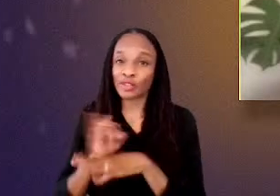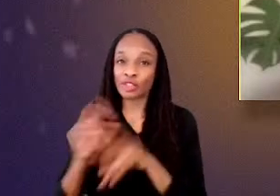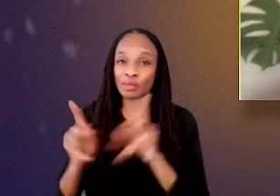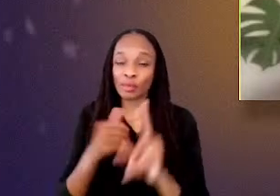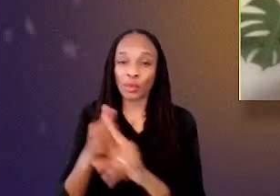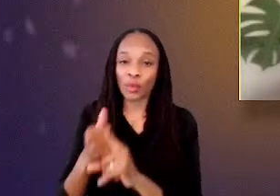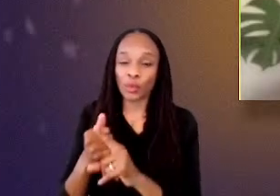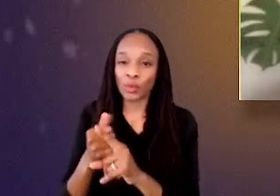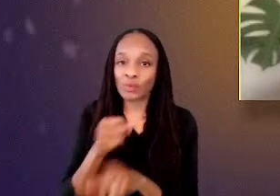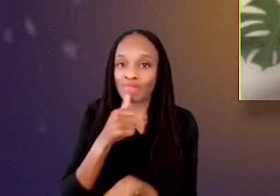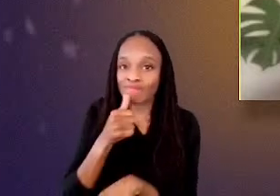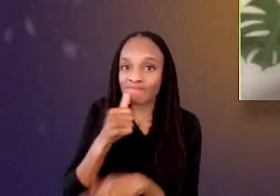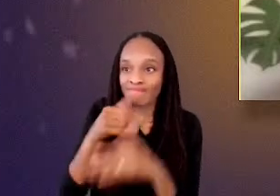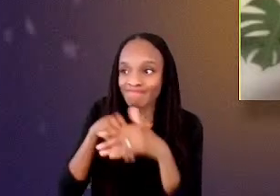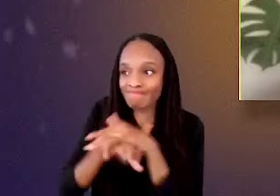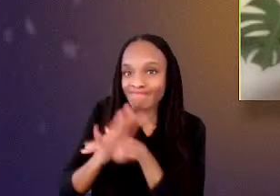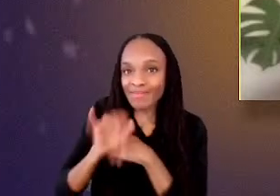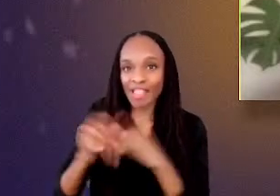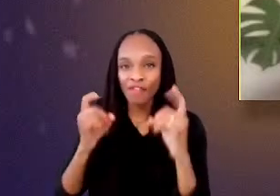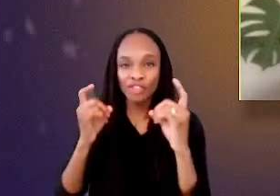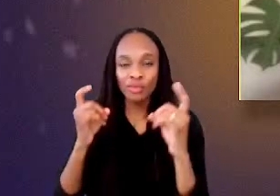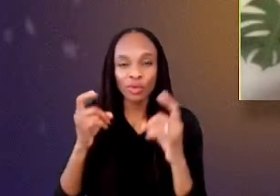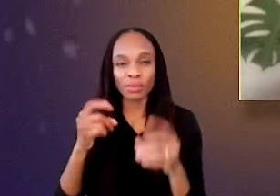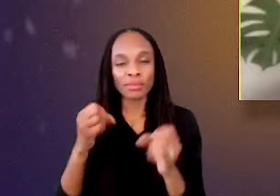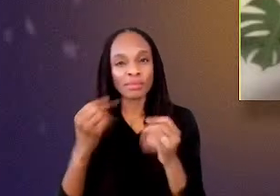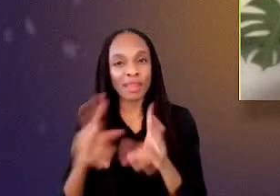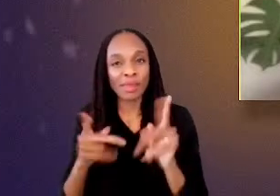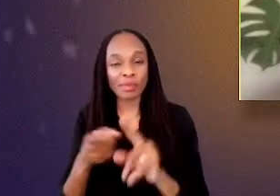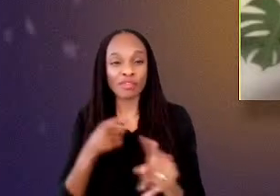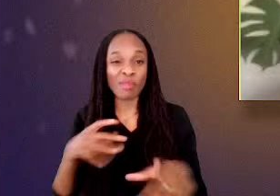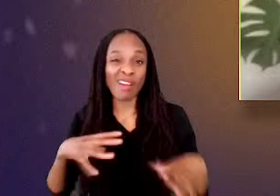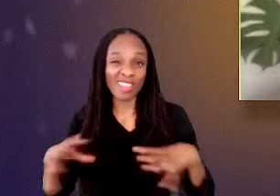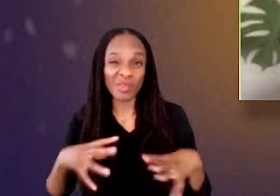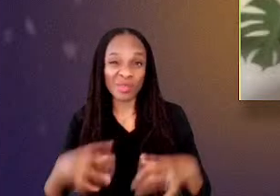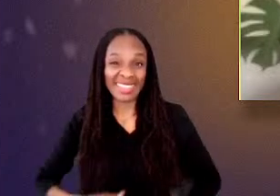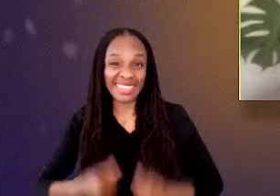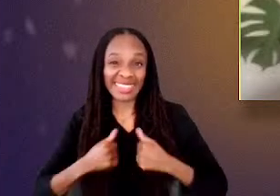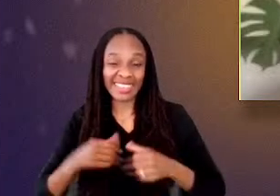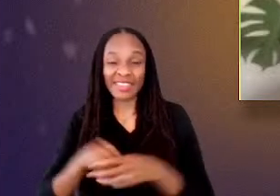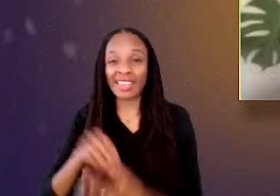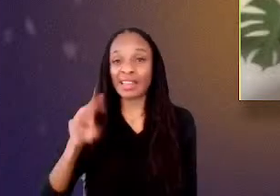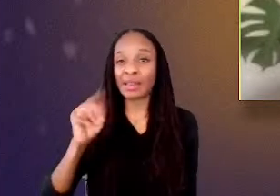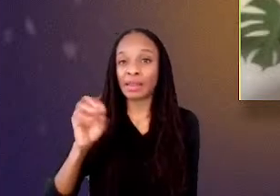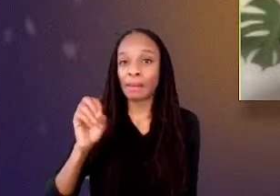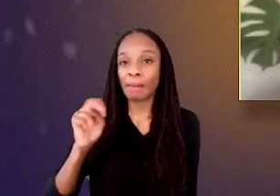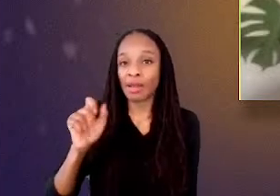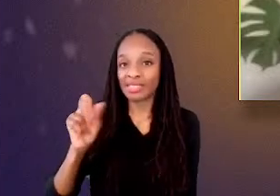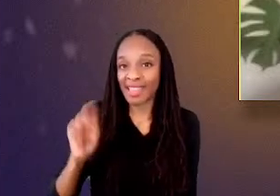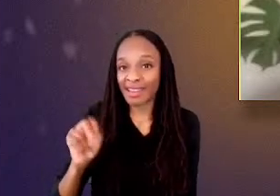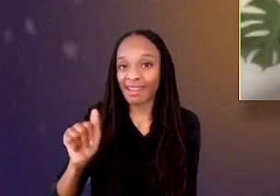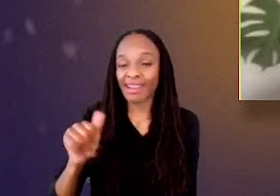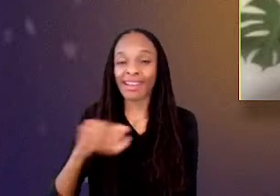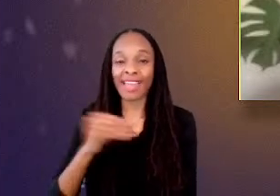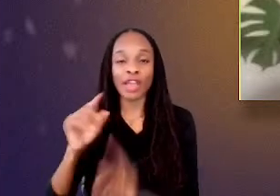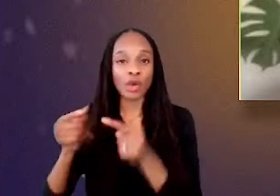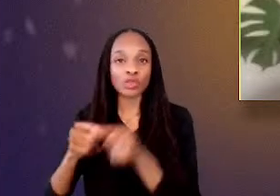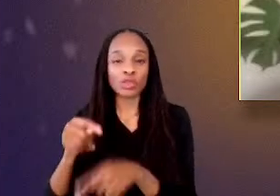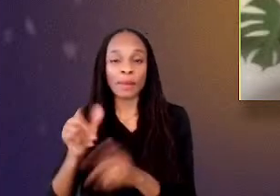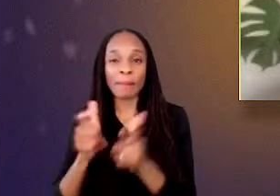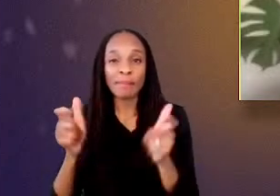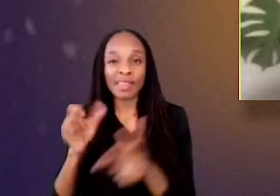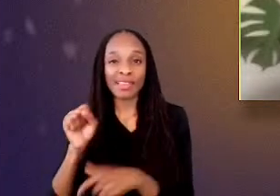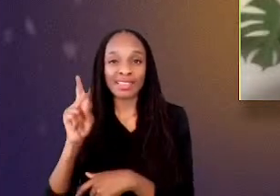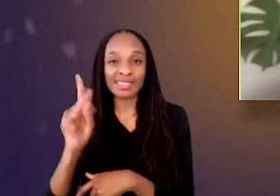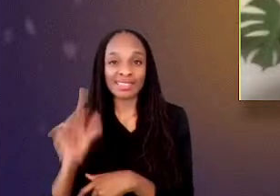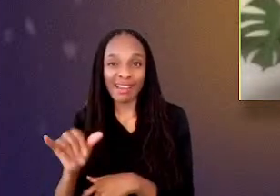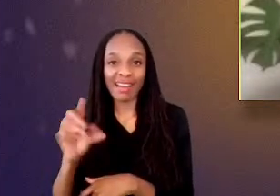go to that festival, right? Or, you know, a lot of people from Hollywood live in Montana and go to the Big Sky Documentary Film Festival, right? You find people who